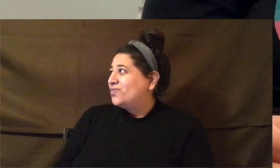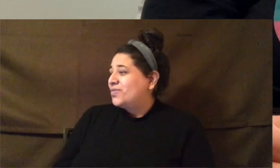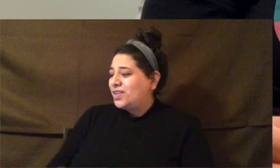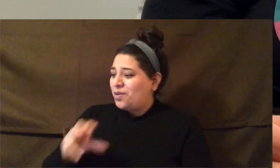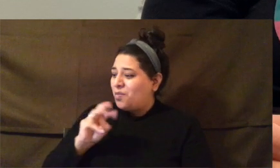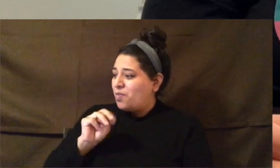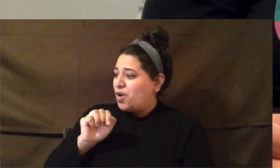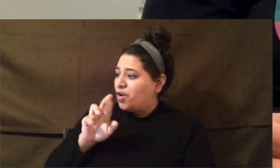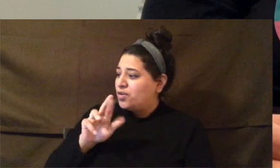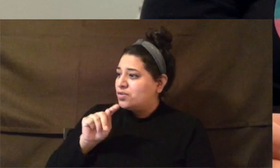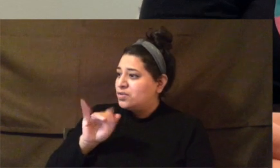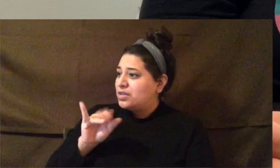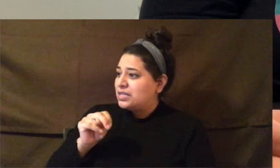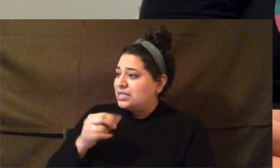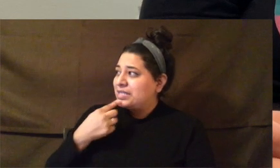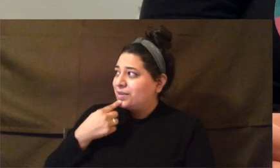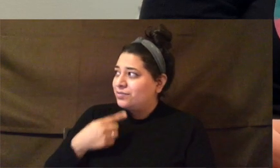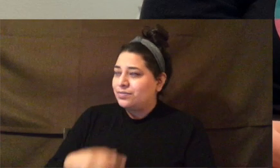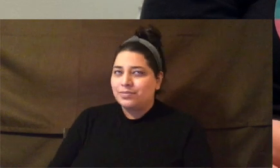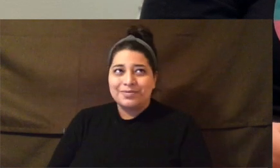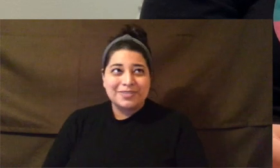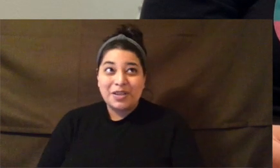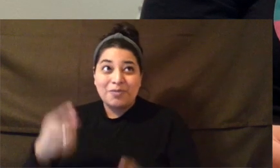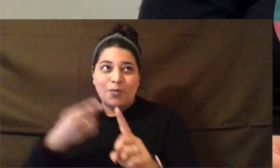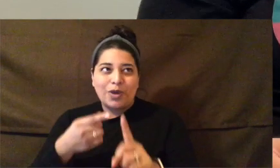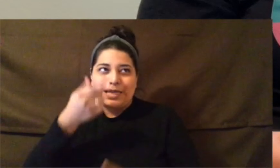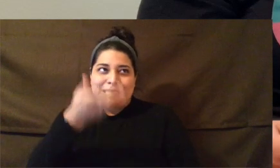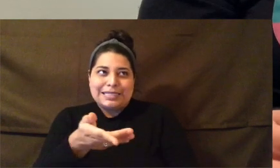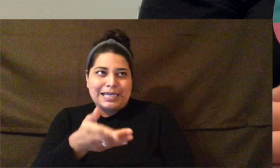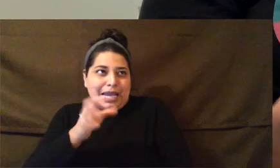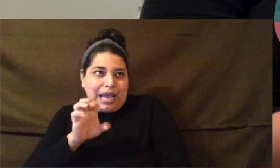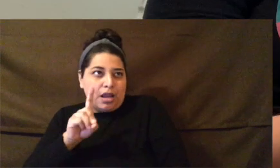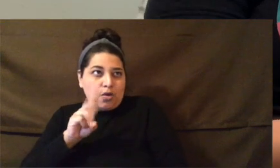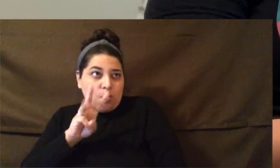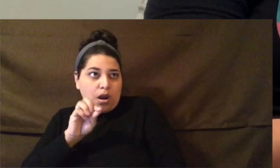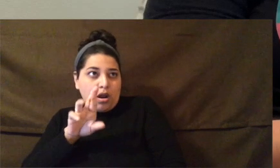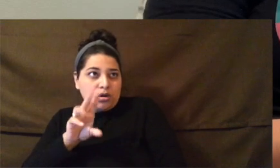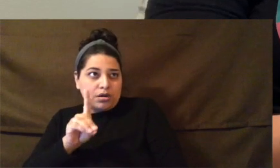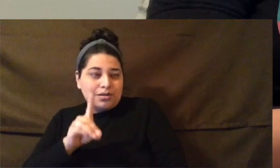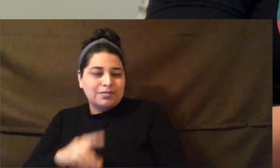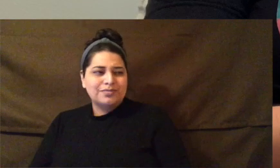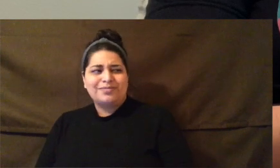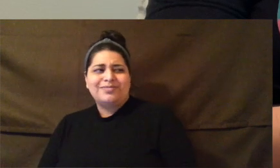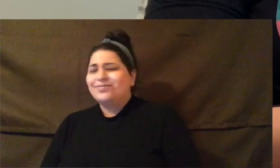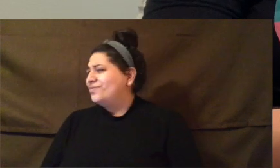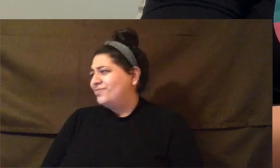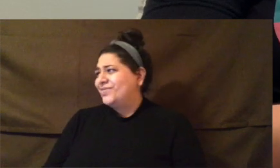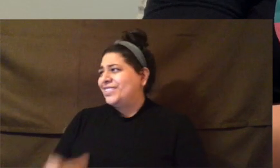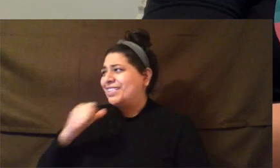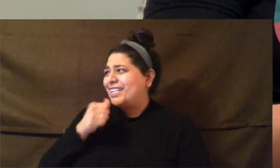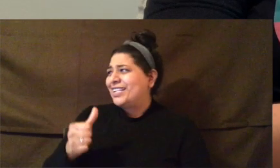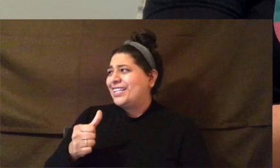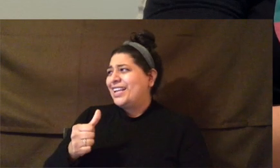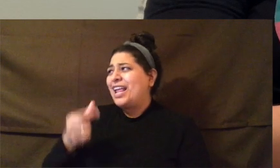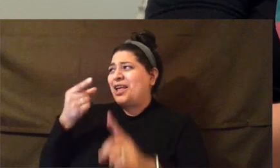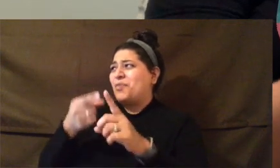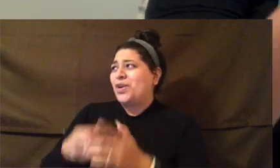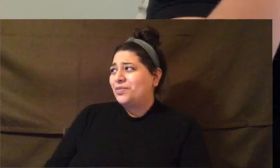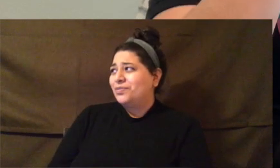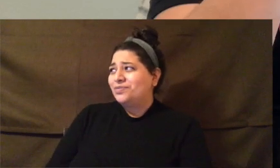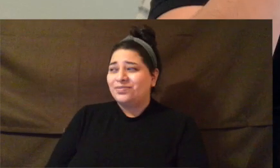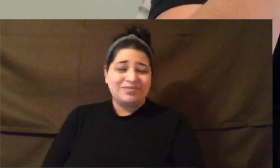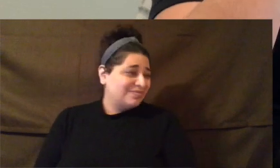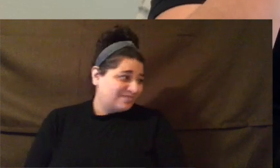him then?" said Martin. "The point is that he is Edward," said Abilene. "That's not much of a point," said